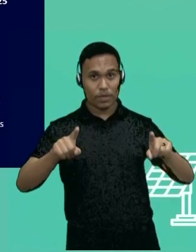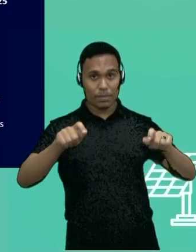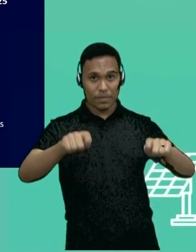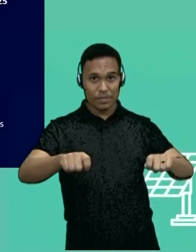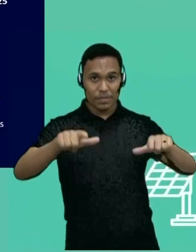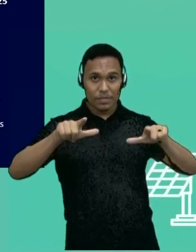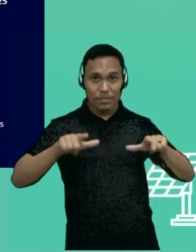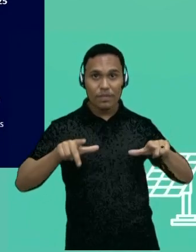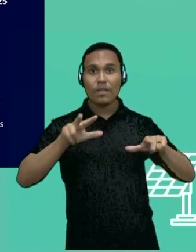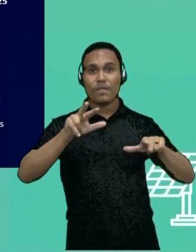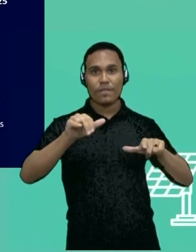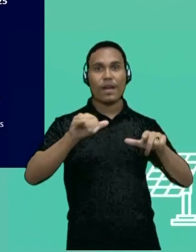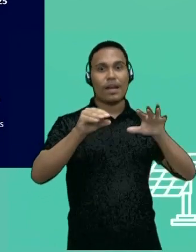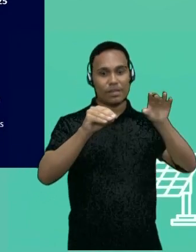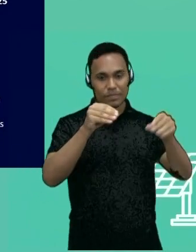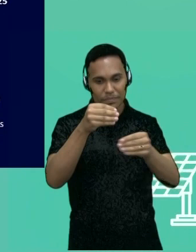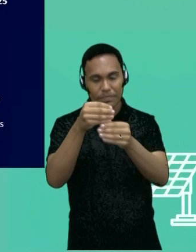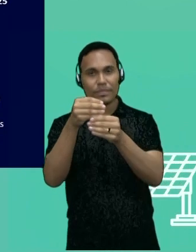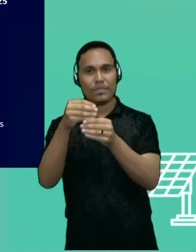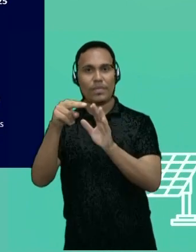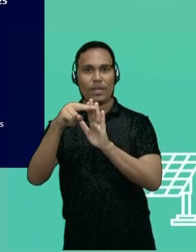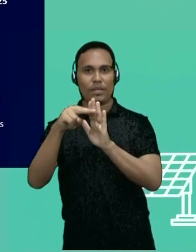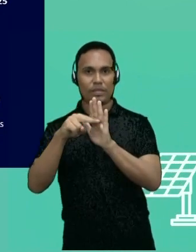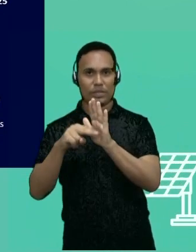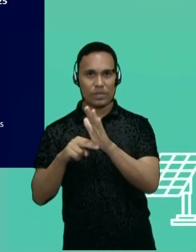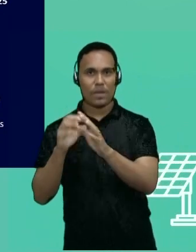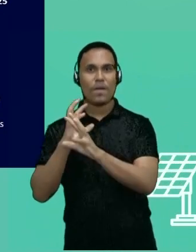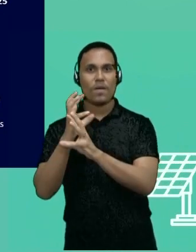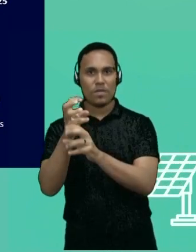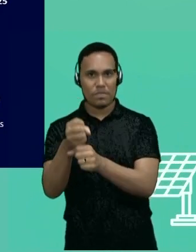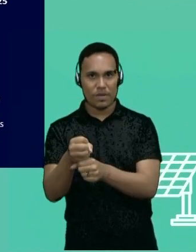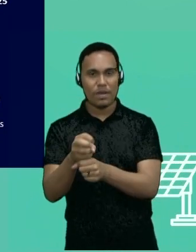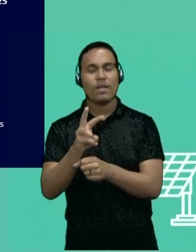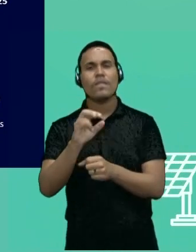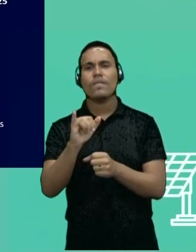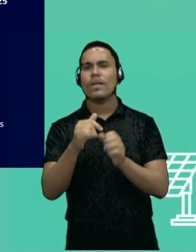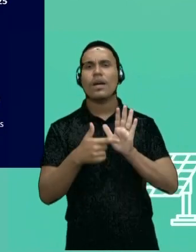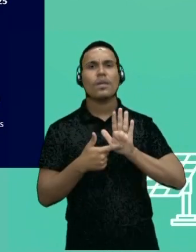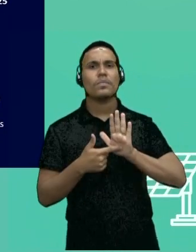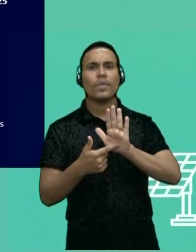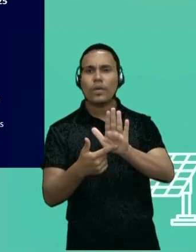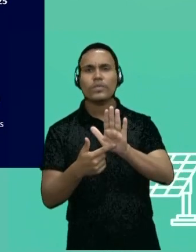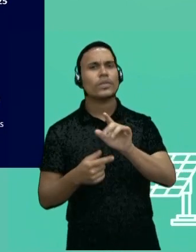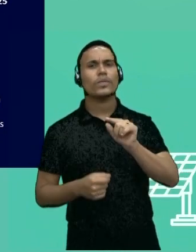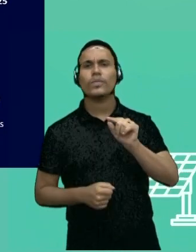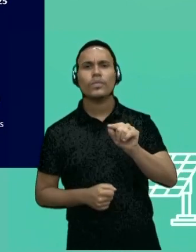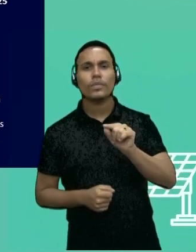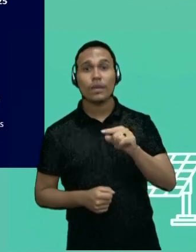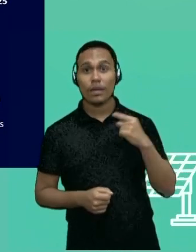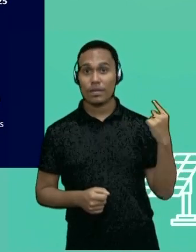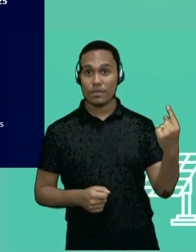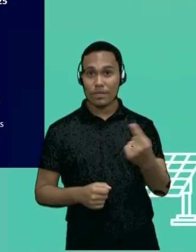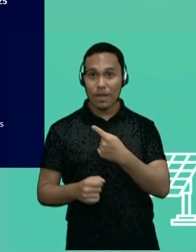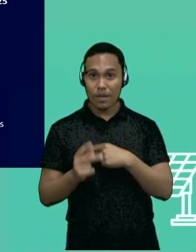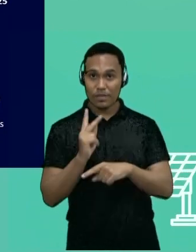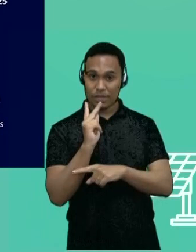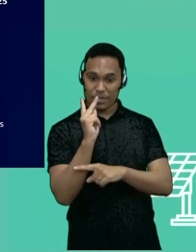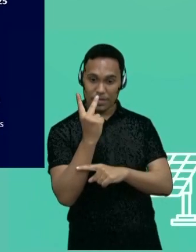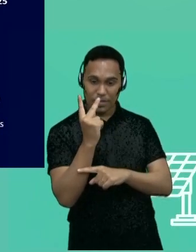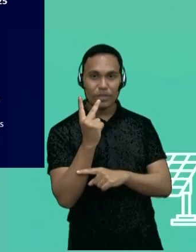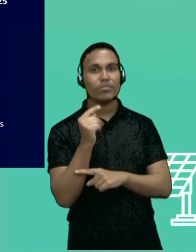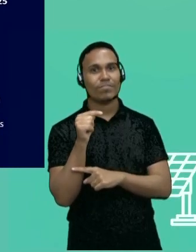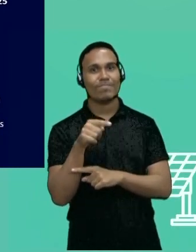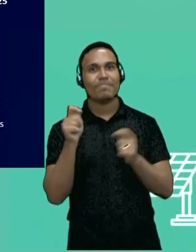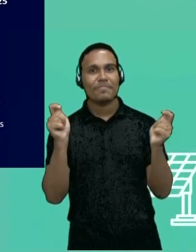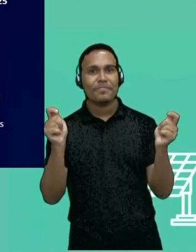previous slide. And this will demonstrate high-grade British hydrogen for export and also ensure that any hydrogen that we might